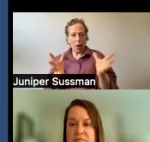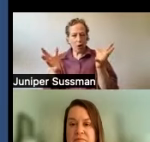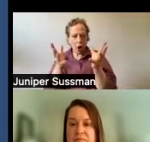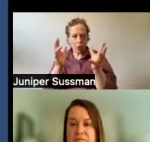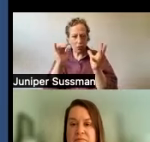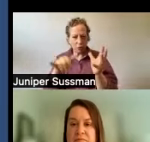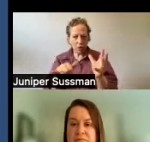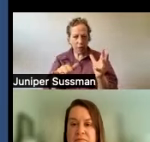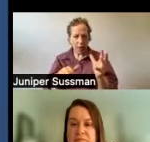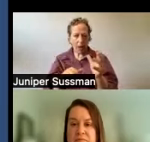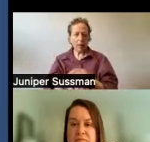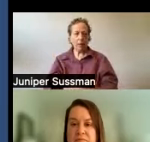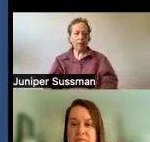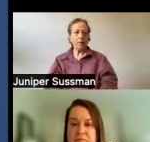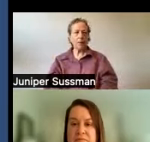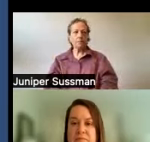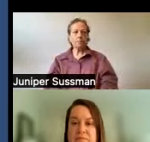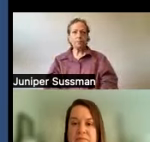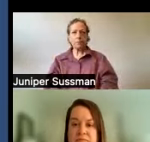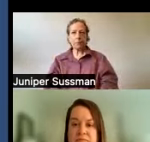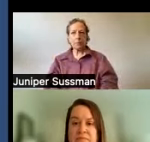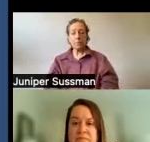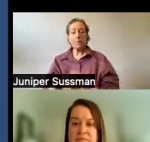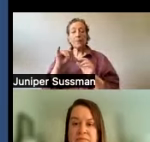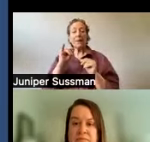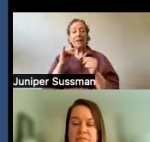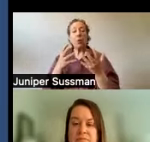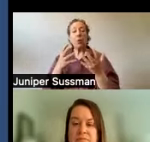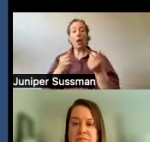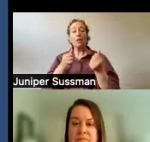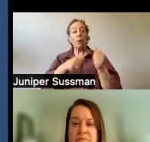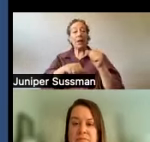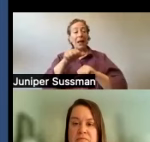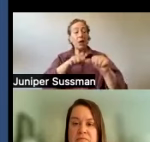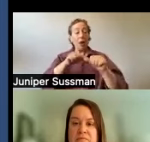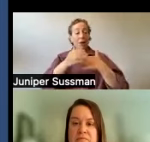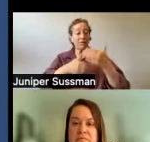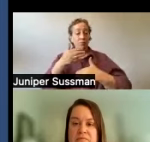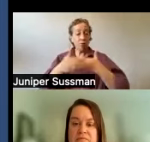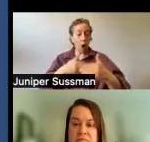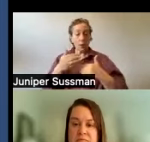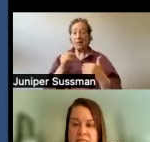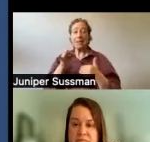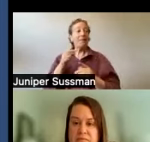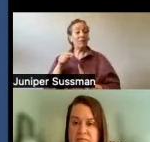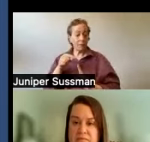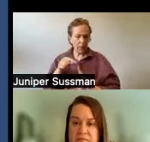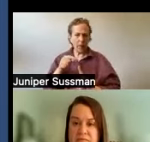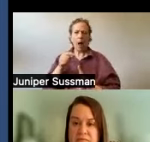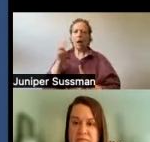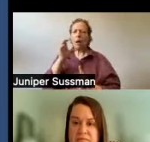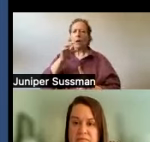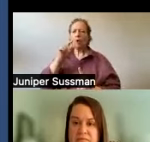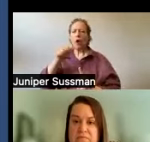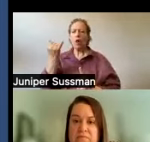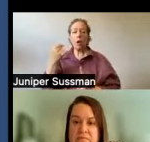say, okay, well, I'd like to continue this interactive process. If this isn't going to work, what other ideas do you have? Here are some other ideas that I have, and just try to